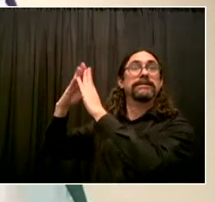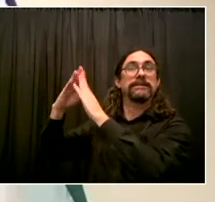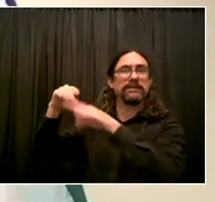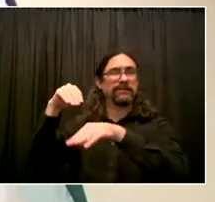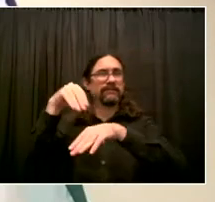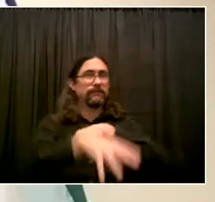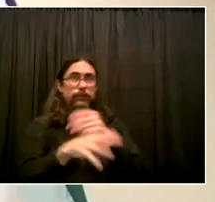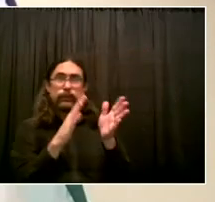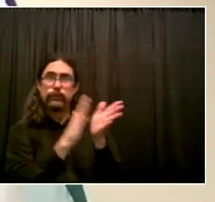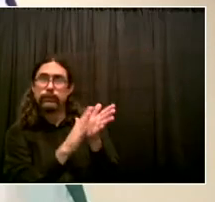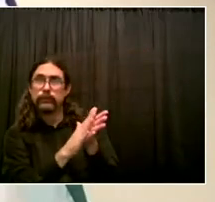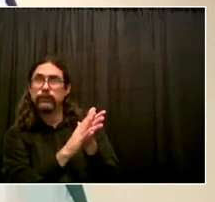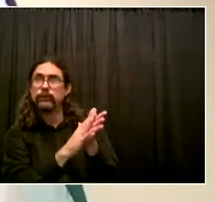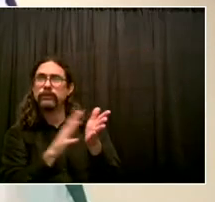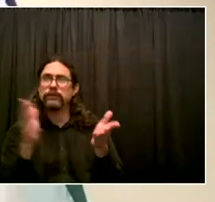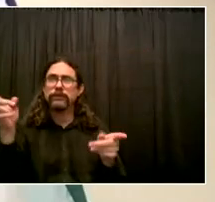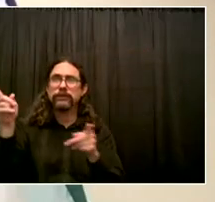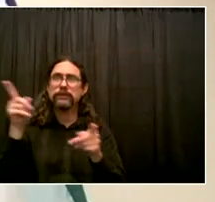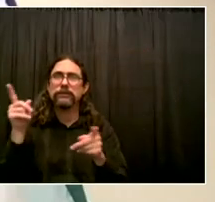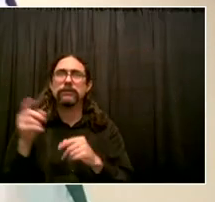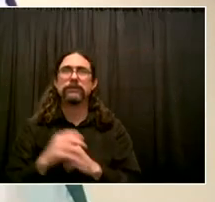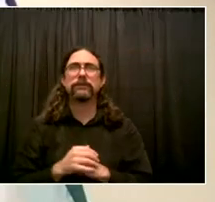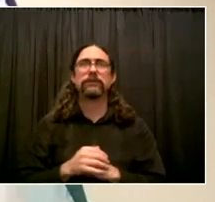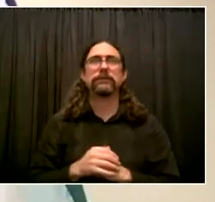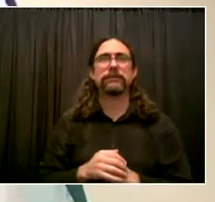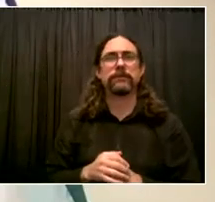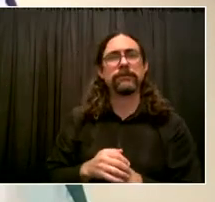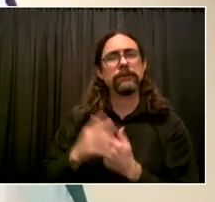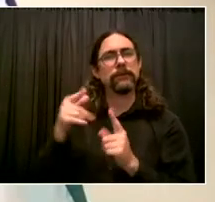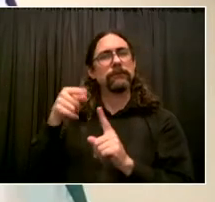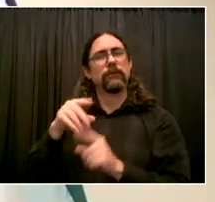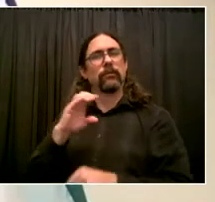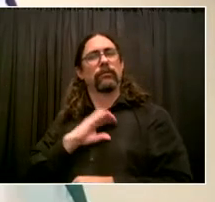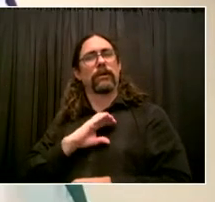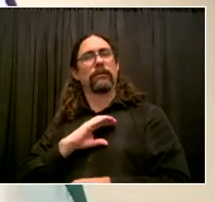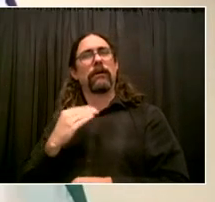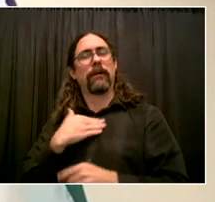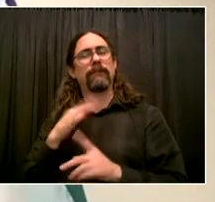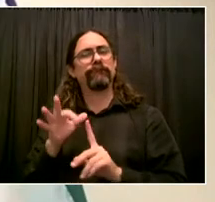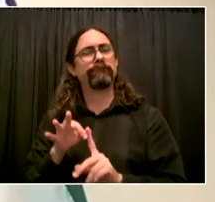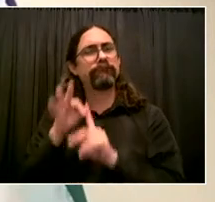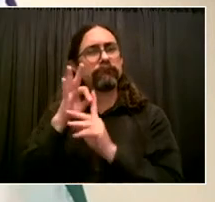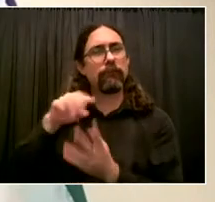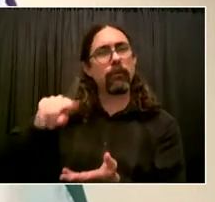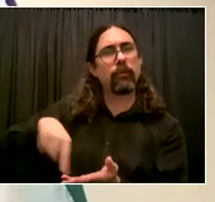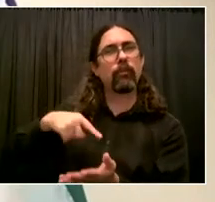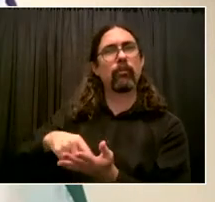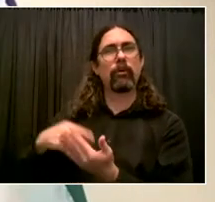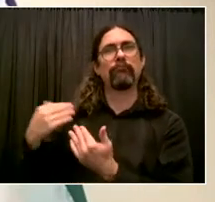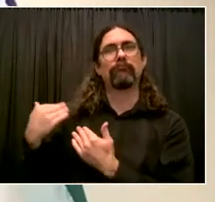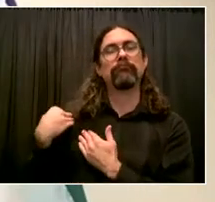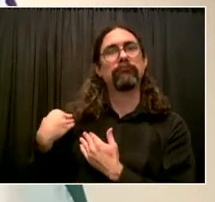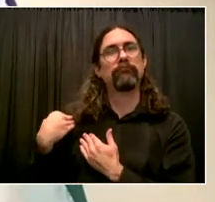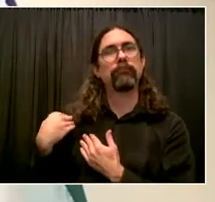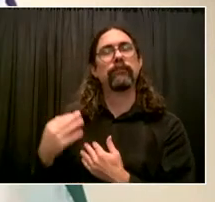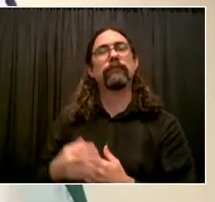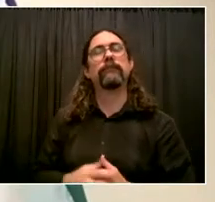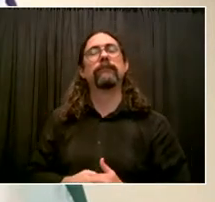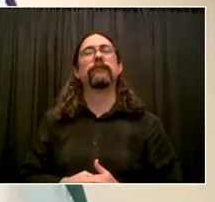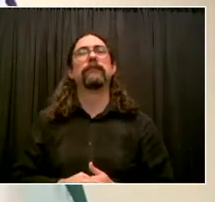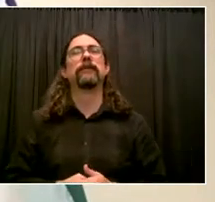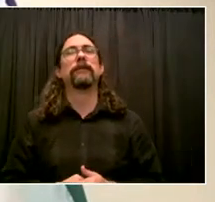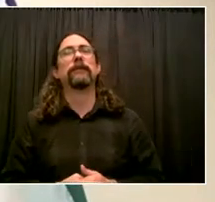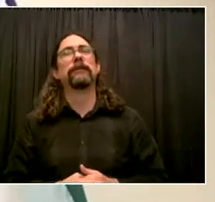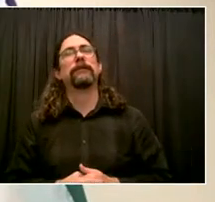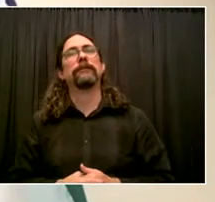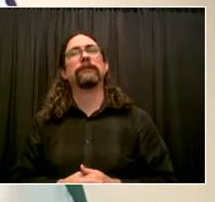there's a lot of work, be it through law enforcement, working with the community